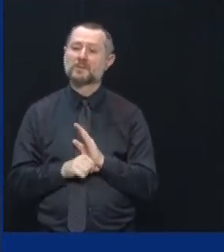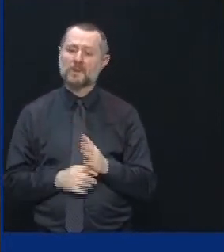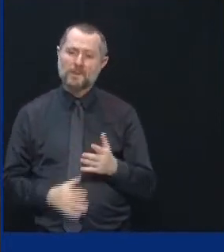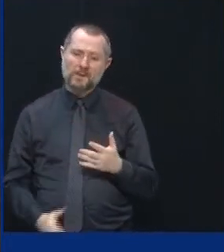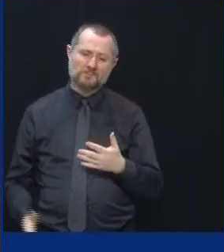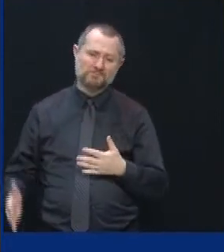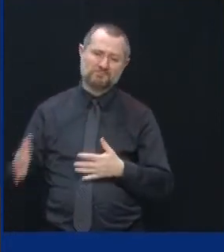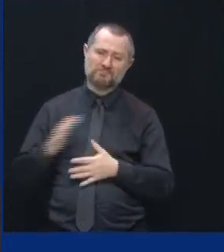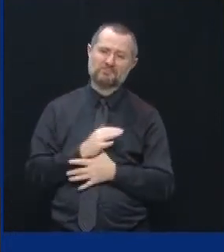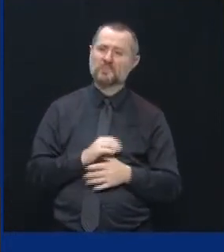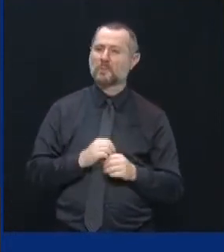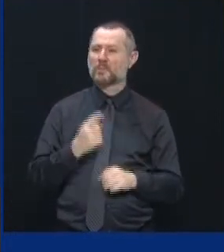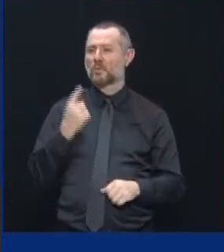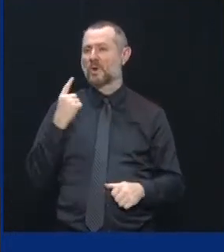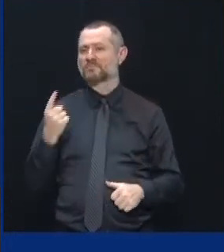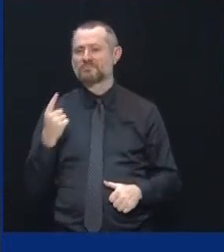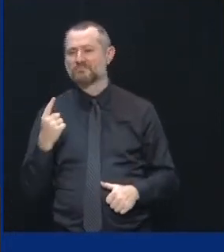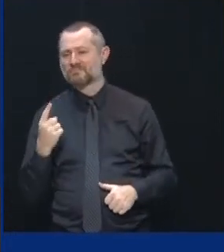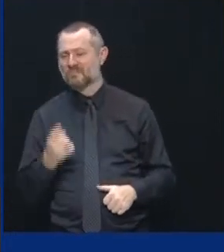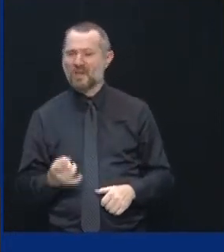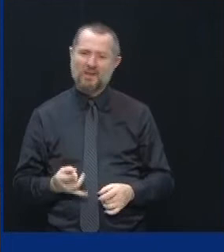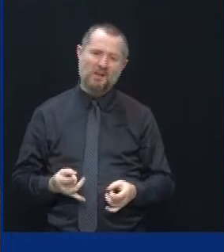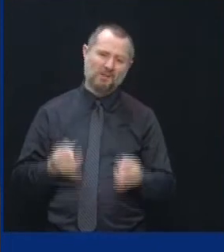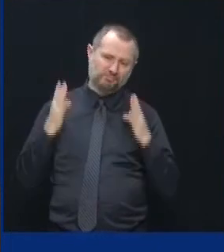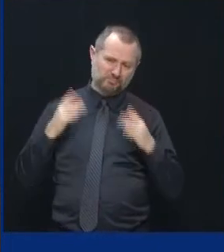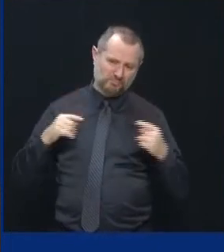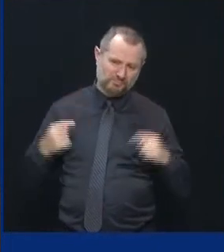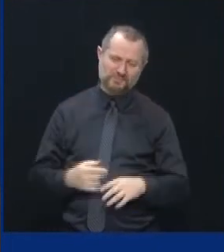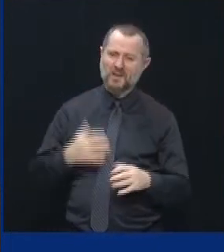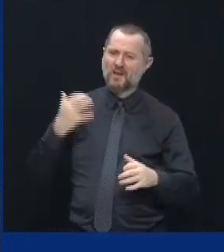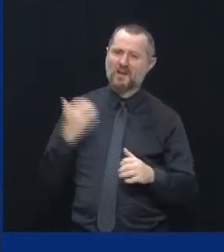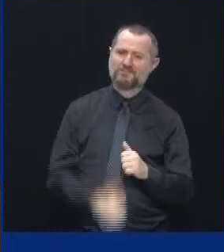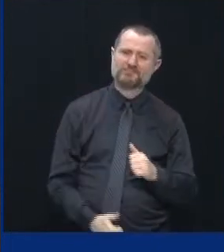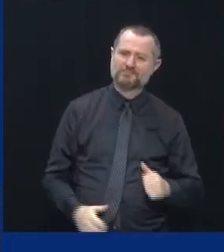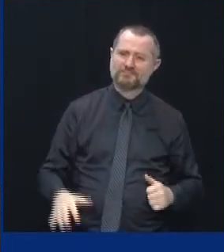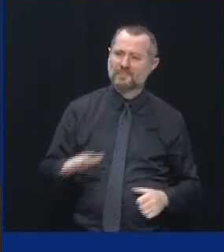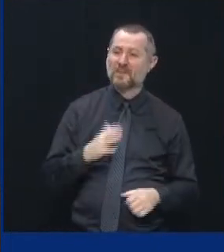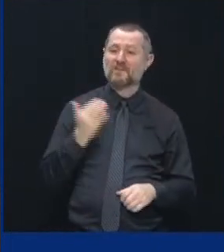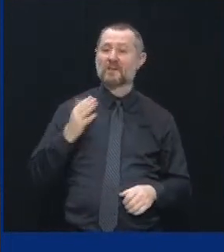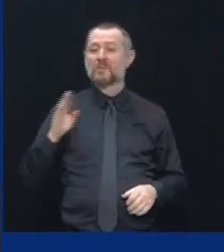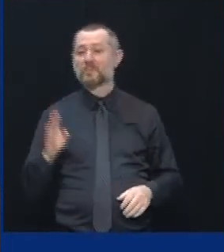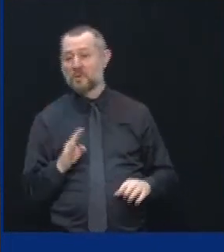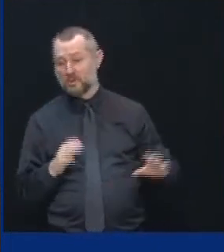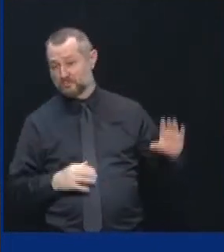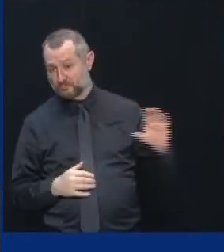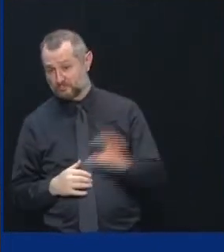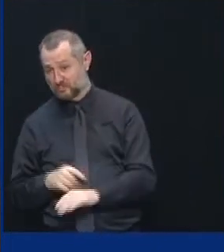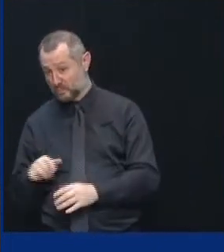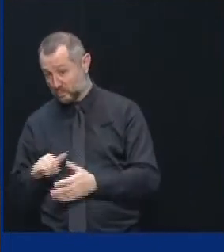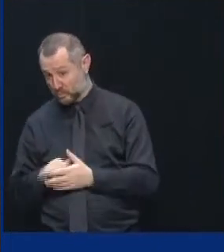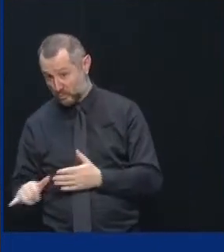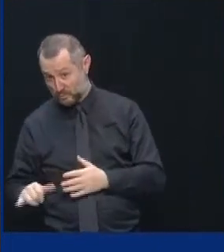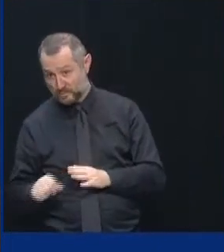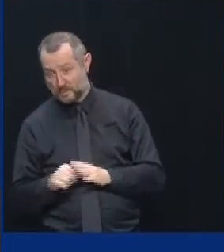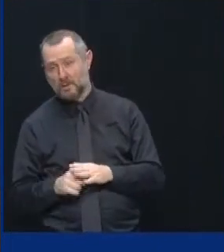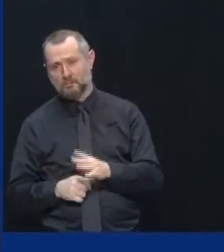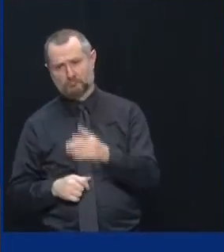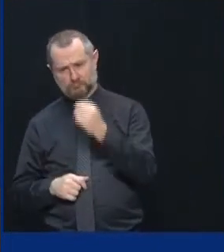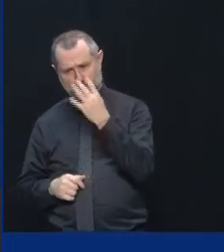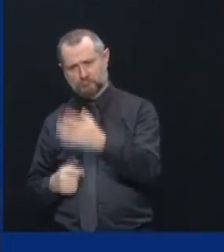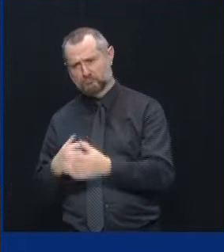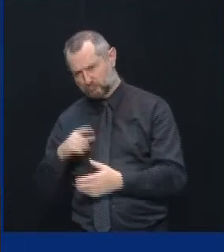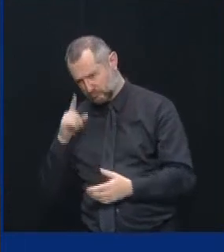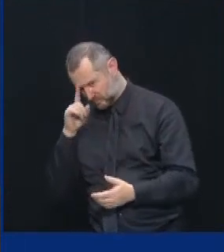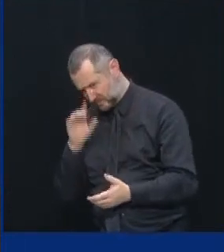that list. So the $15 billion to the state, which I believe is the most effective